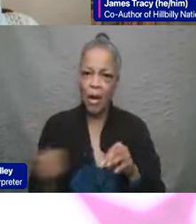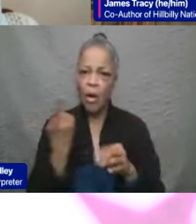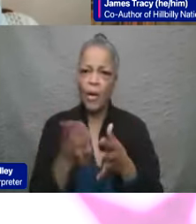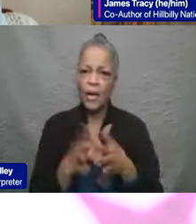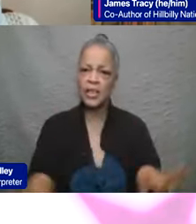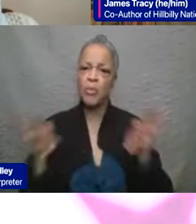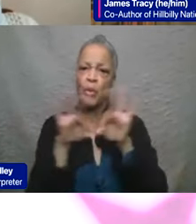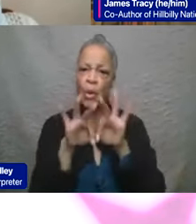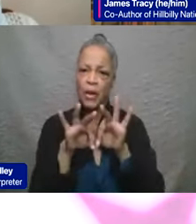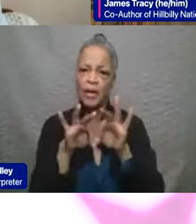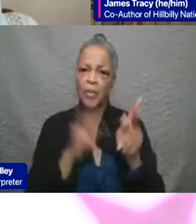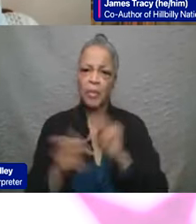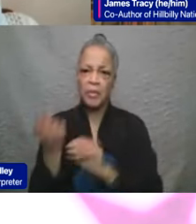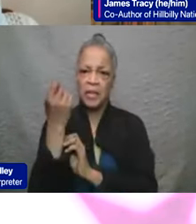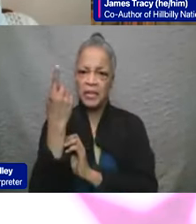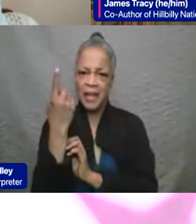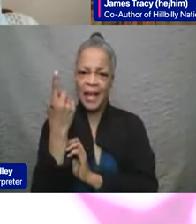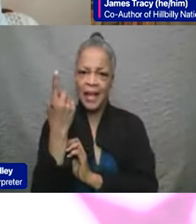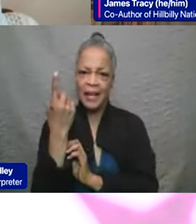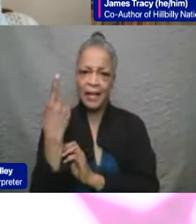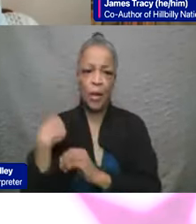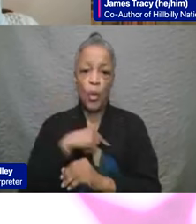folks understand that we connect and